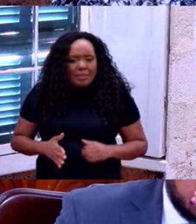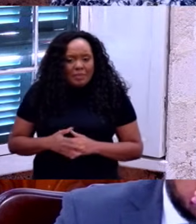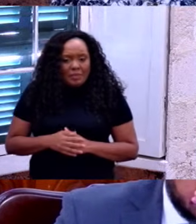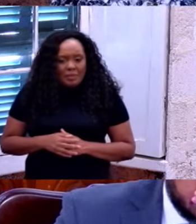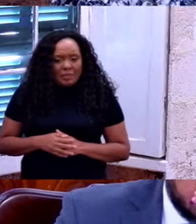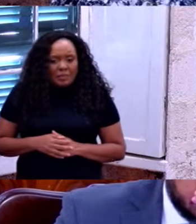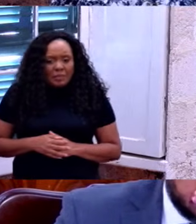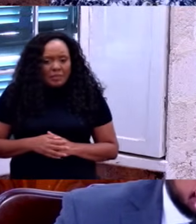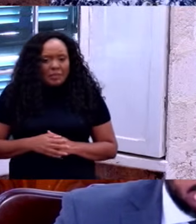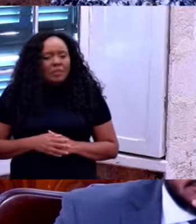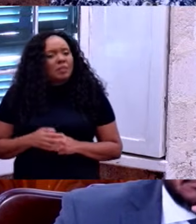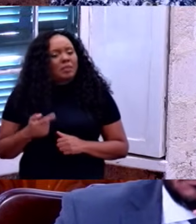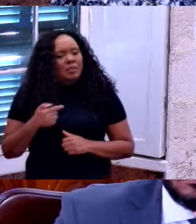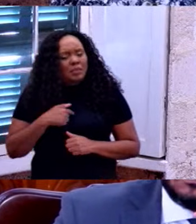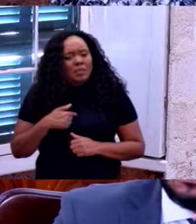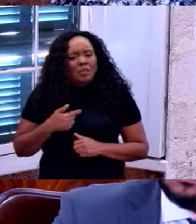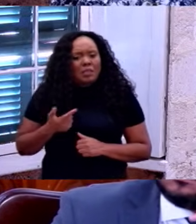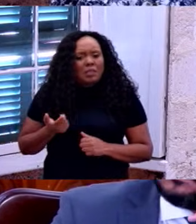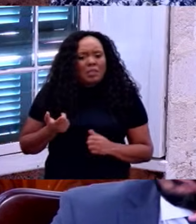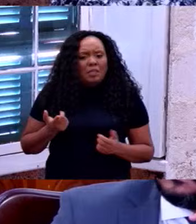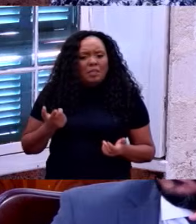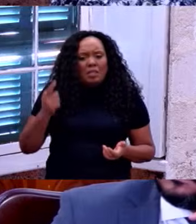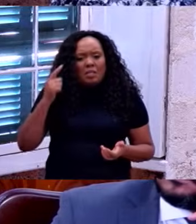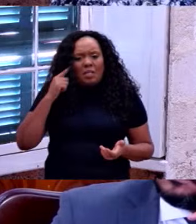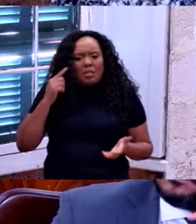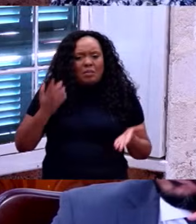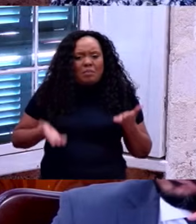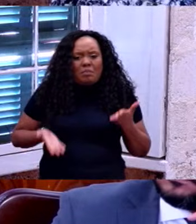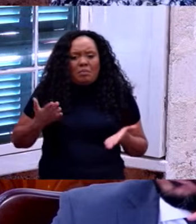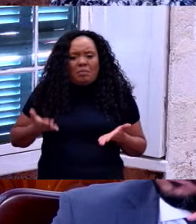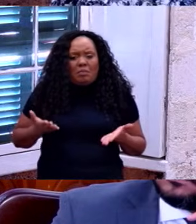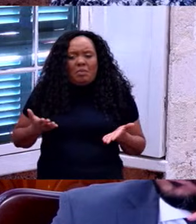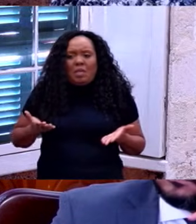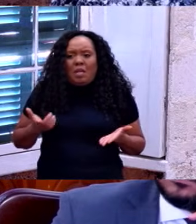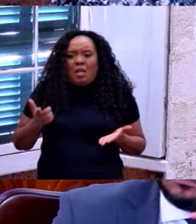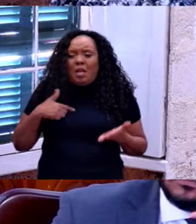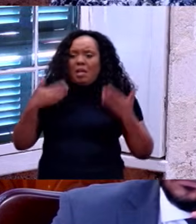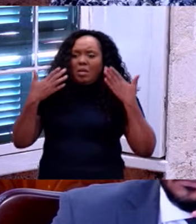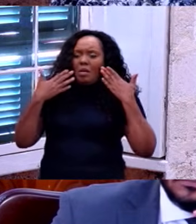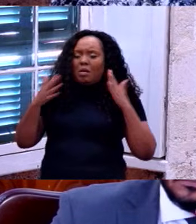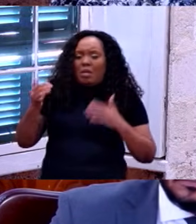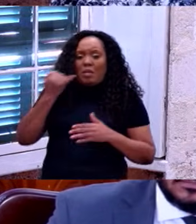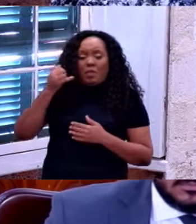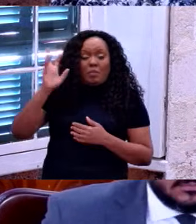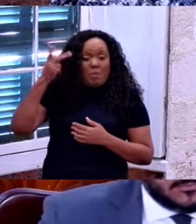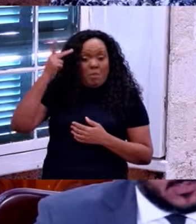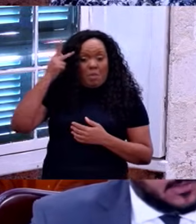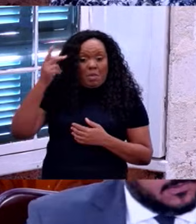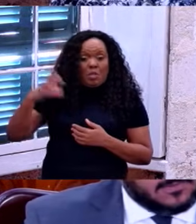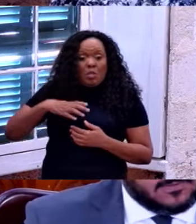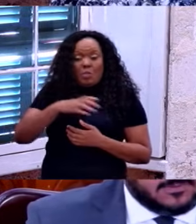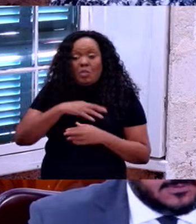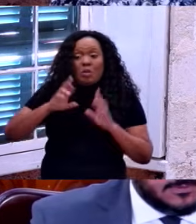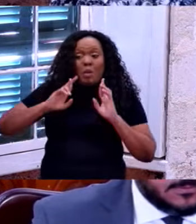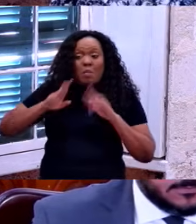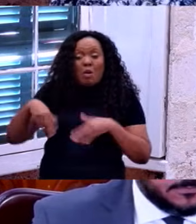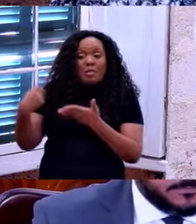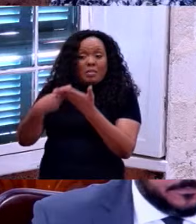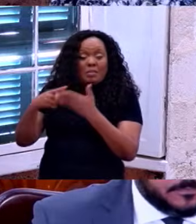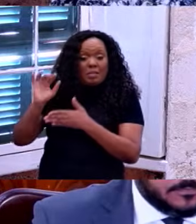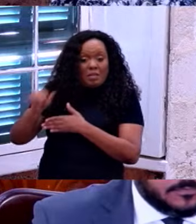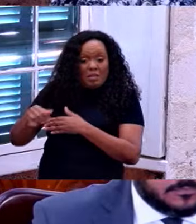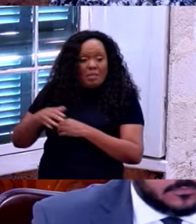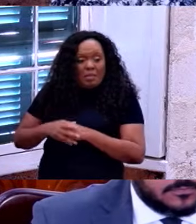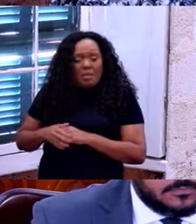of the, maybe, I don't know if it was addressed in the Parliamentary Commission report, but I'm just asking because I'm seeing reference